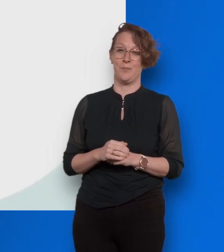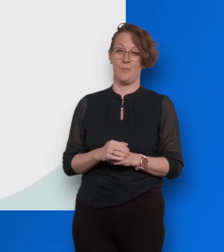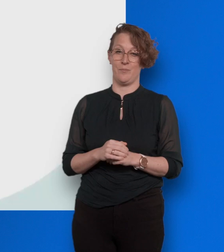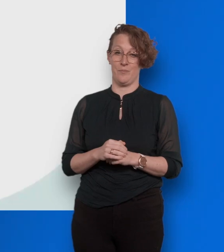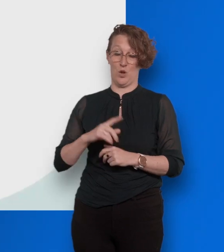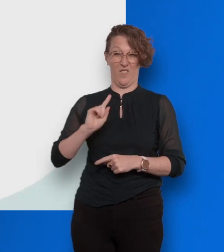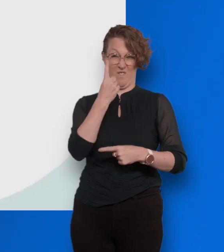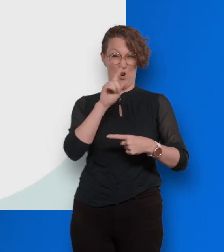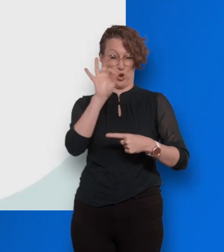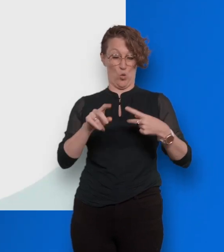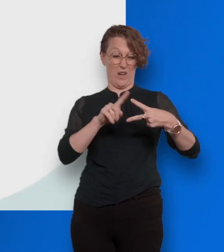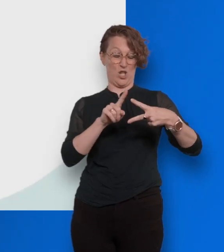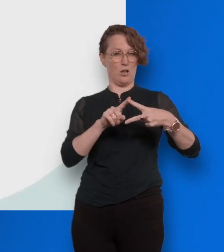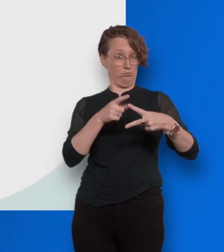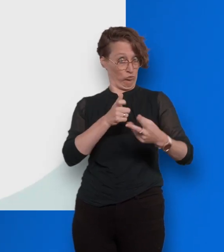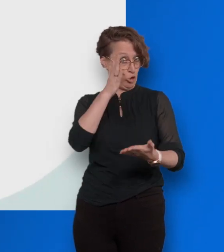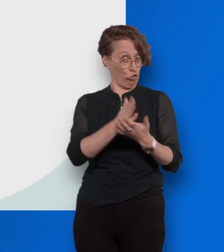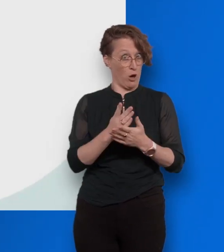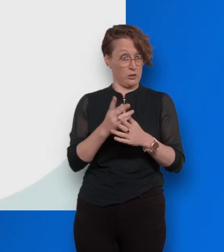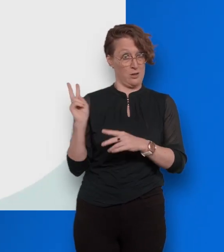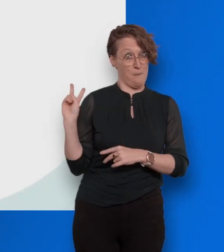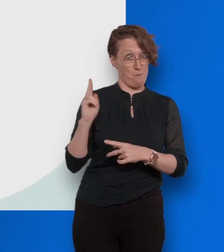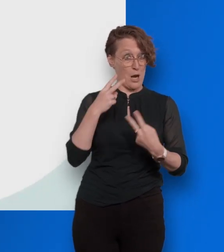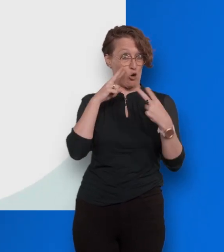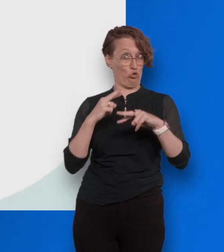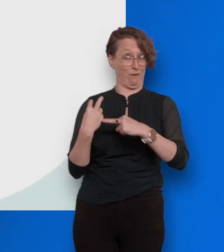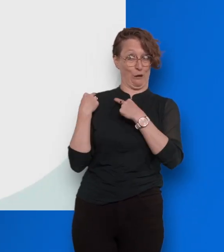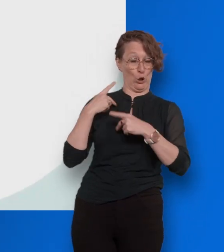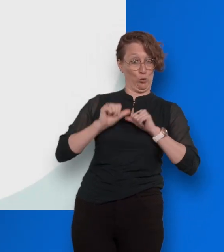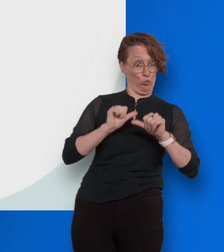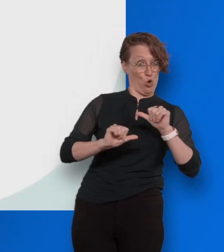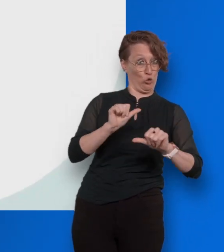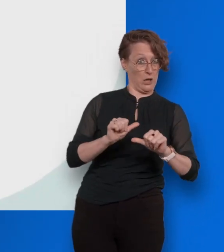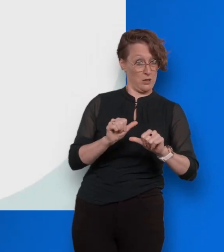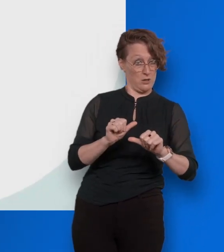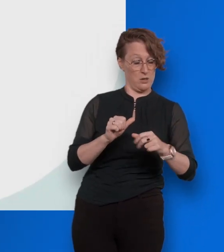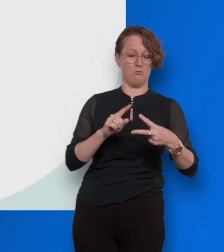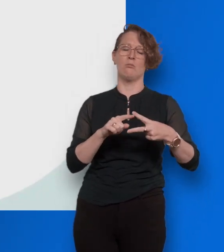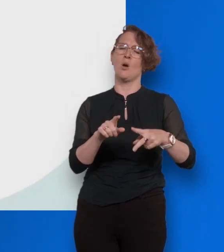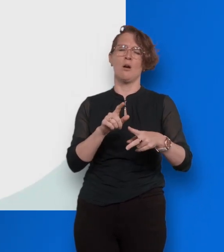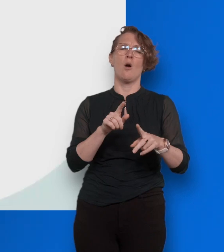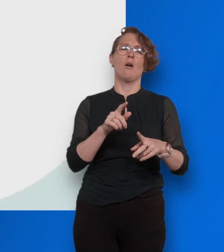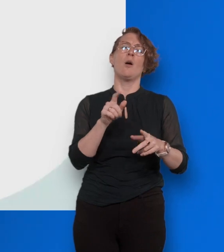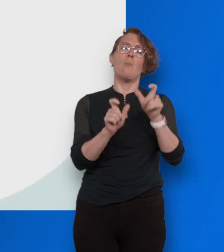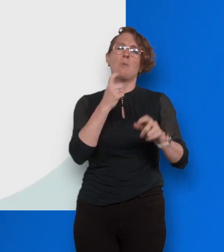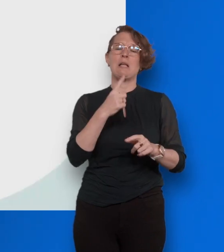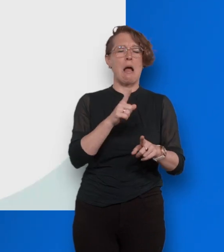for our first question, how much do you trust the peer review process? Mostly and